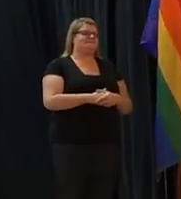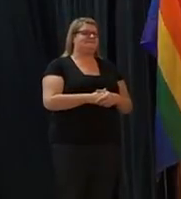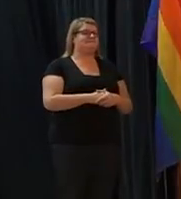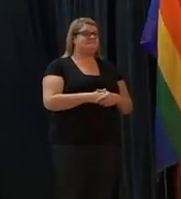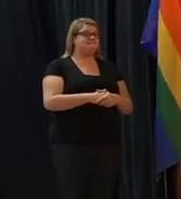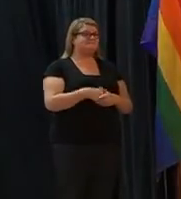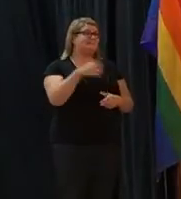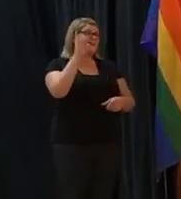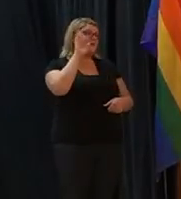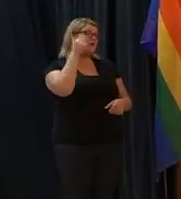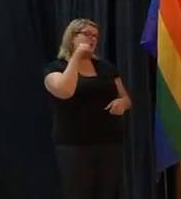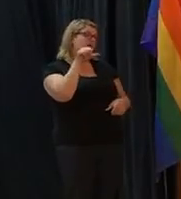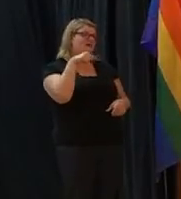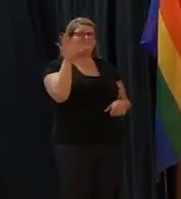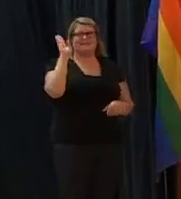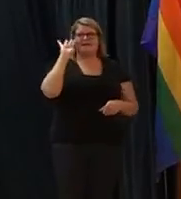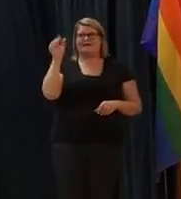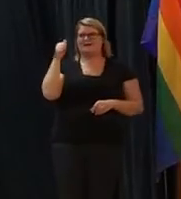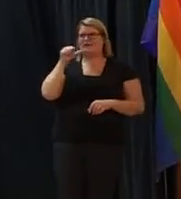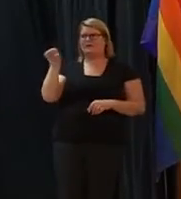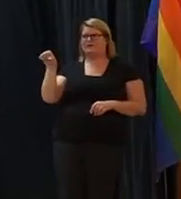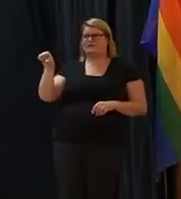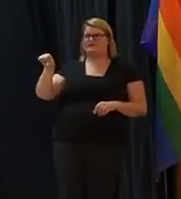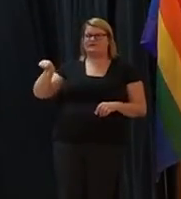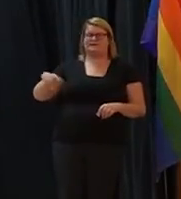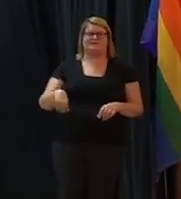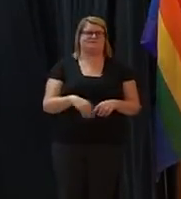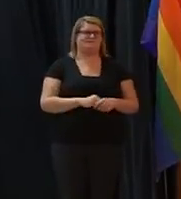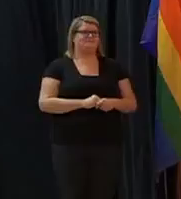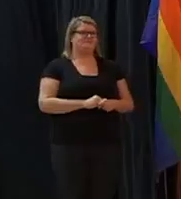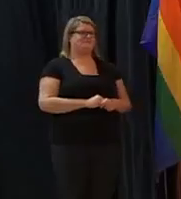Can I get a hey girl? Hey girl!